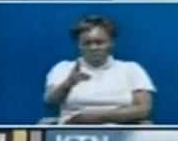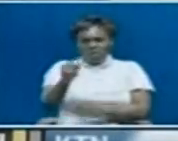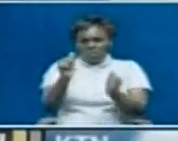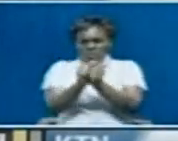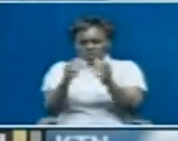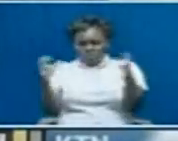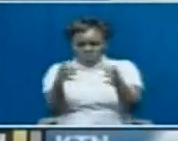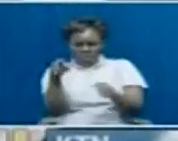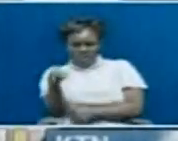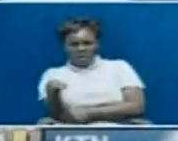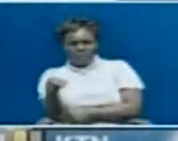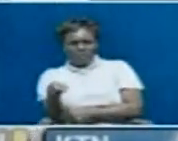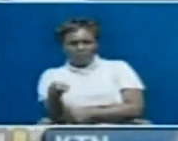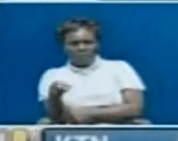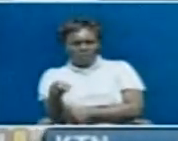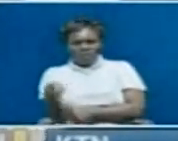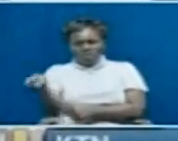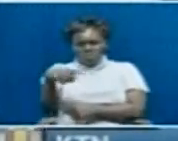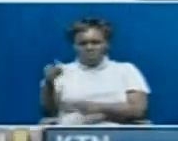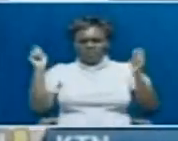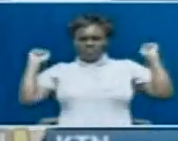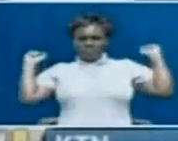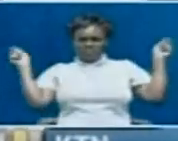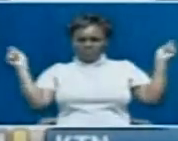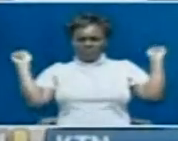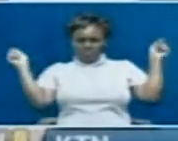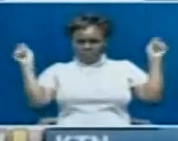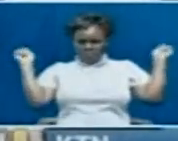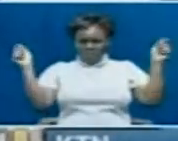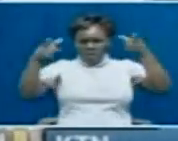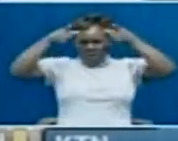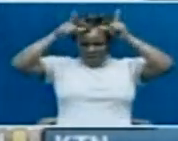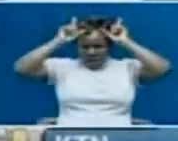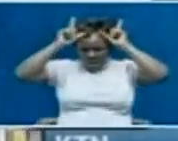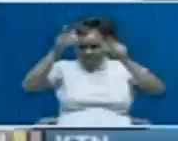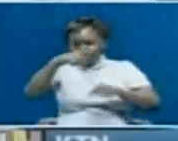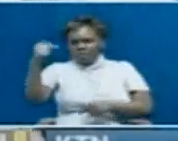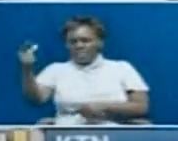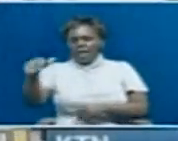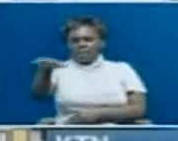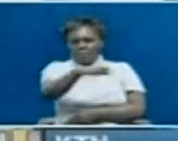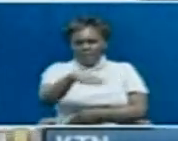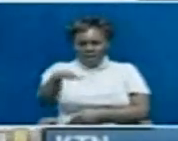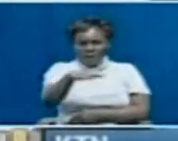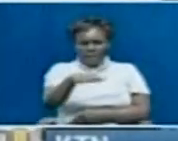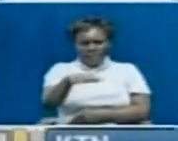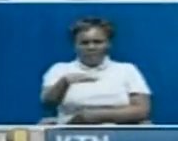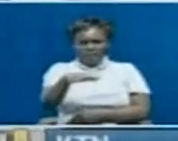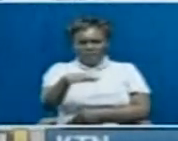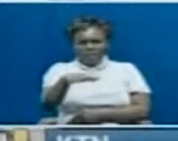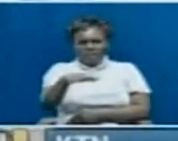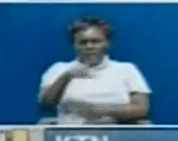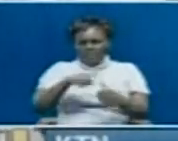attackers. Tulikuwa tunachunga ng'ombe. Wakati tulipeleka ng'ombe kwa nini? Papa. Sasa kumbe